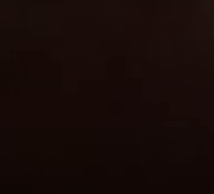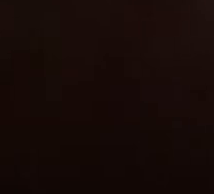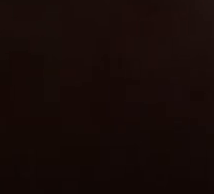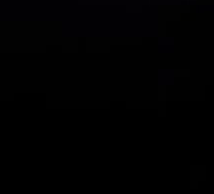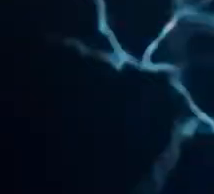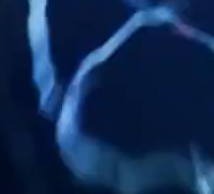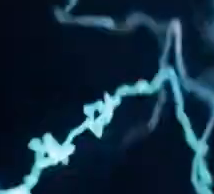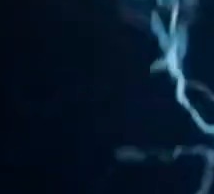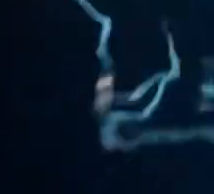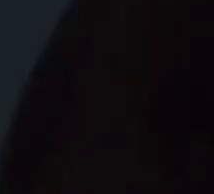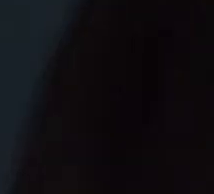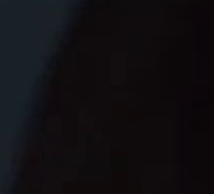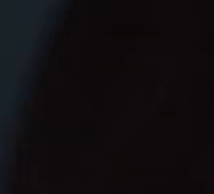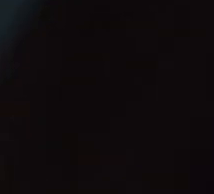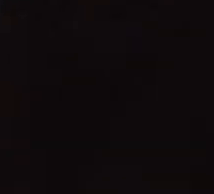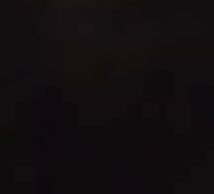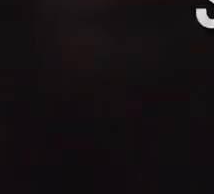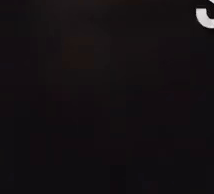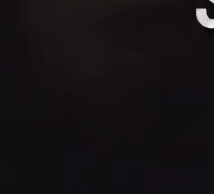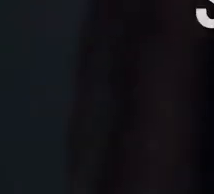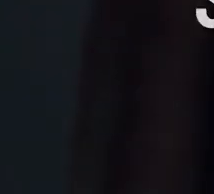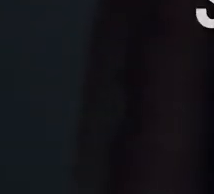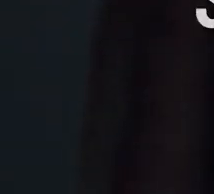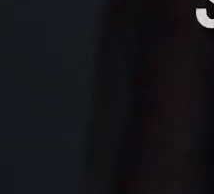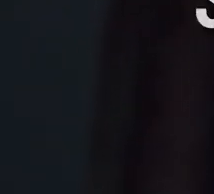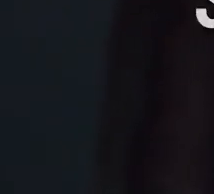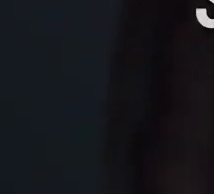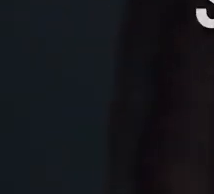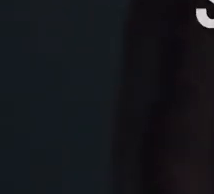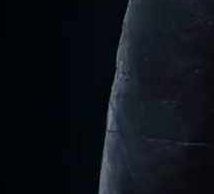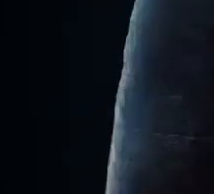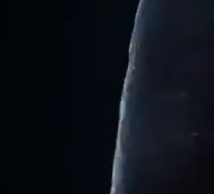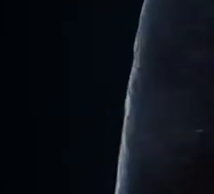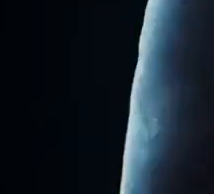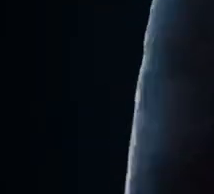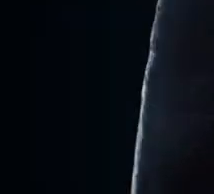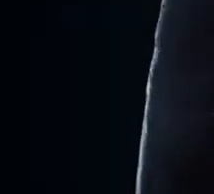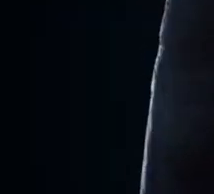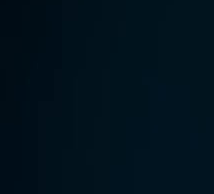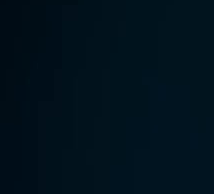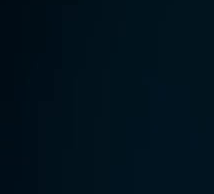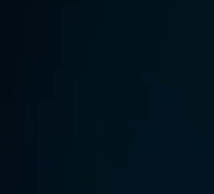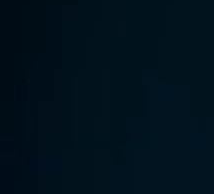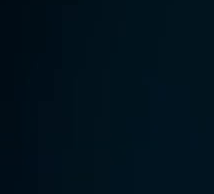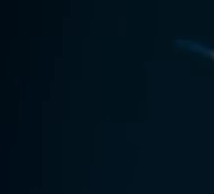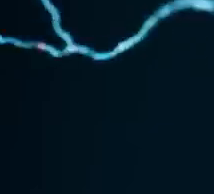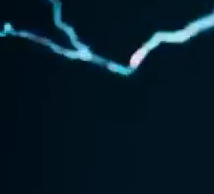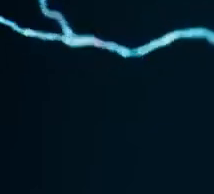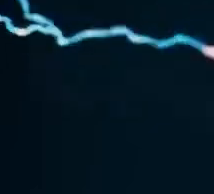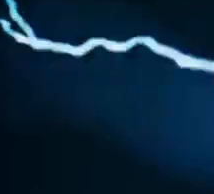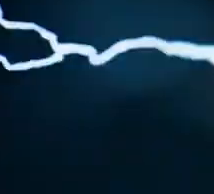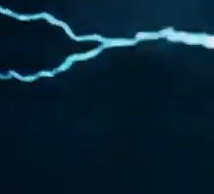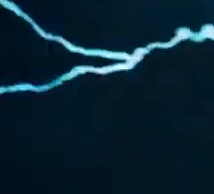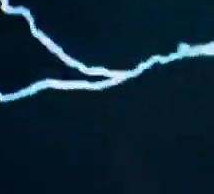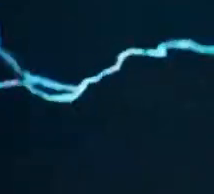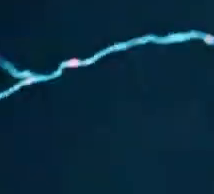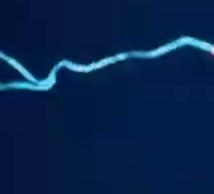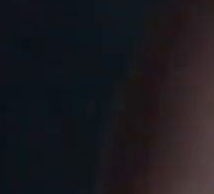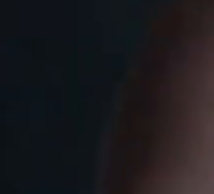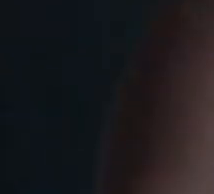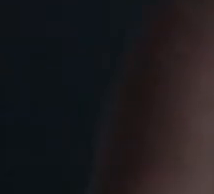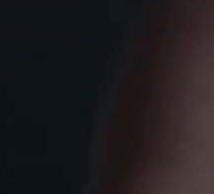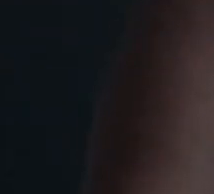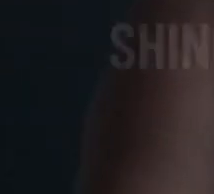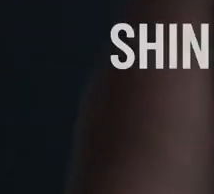Like sharks shaking my body. Shingles, a pain so intense it could disrupt your life even for months. Likely